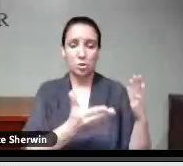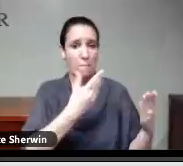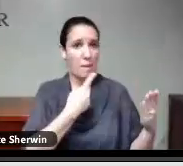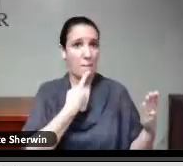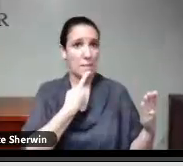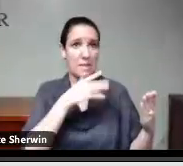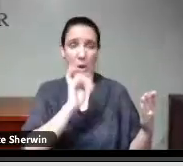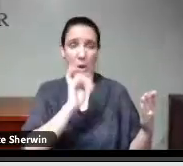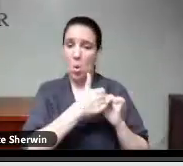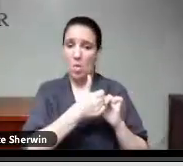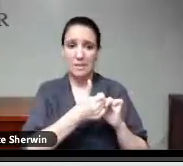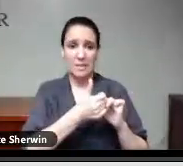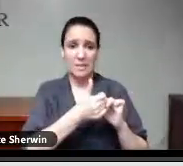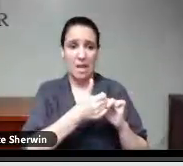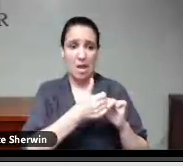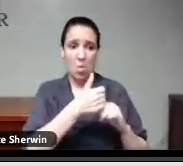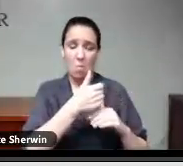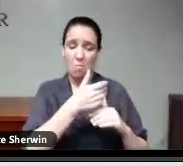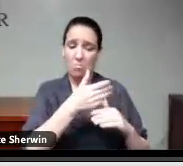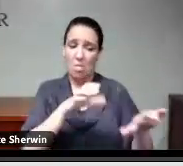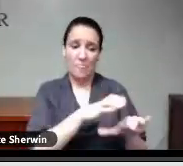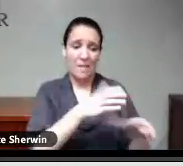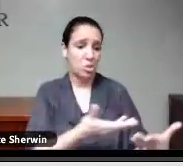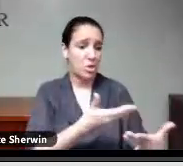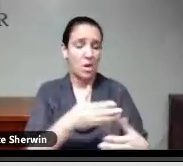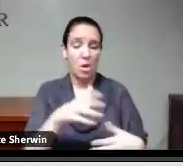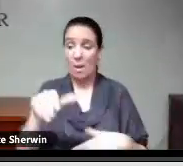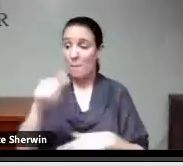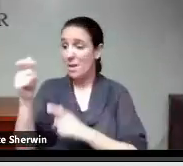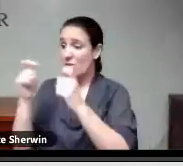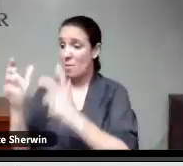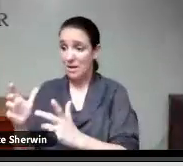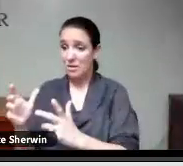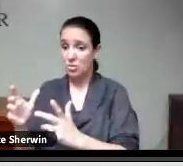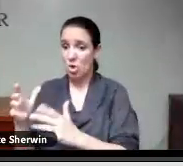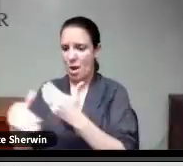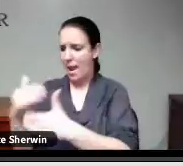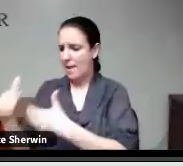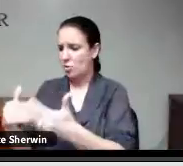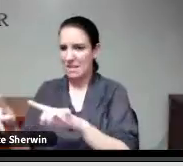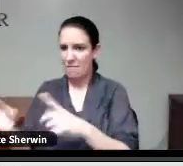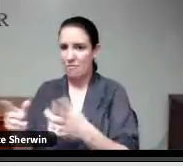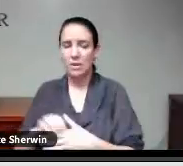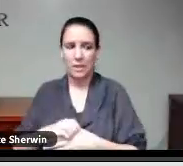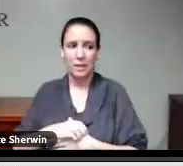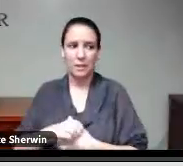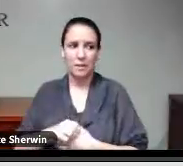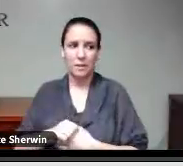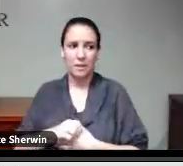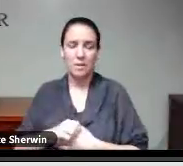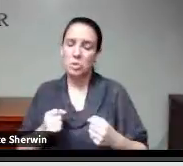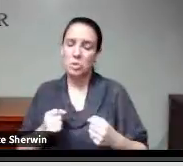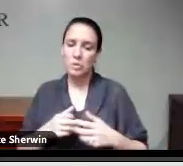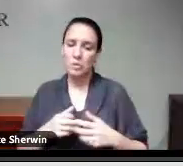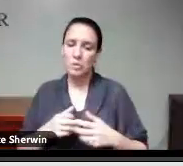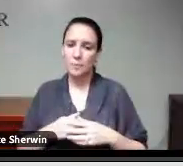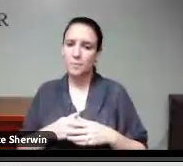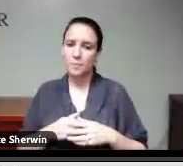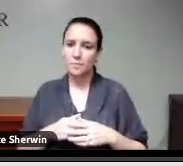around here, and another manager may have a very different way of handling a very similar circumstance in another department. And so